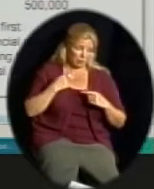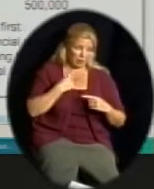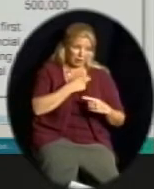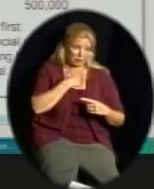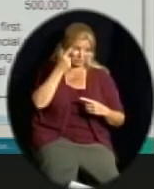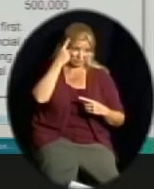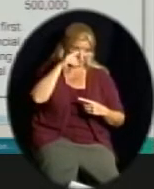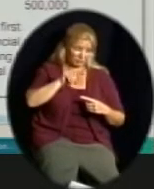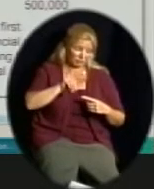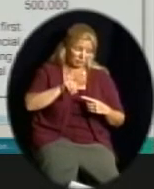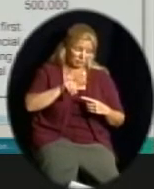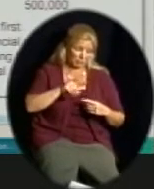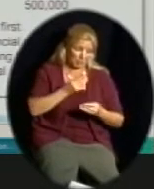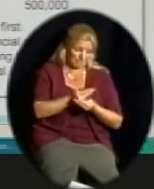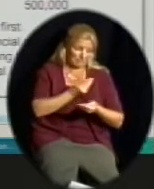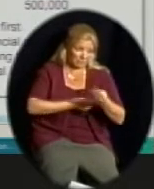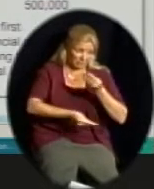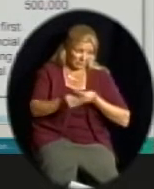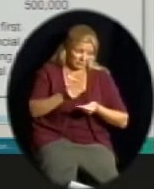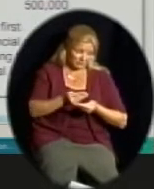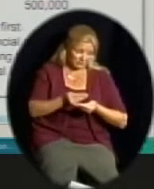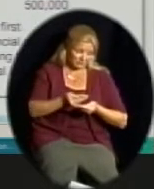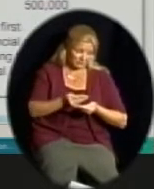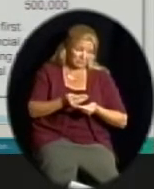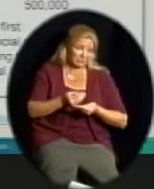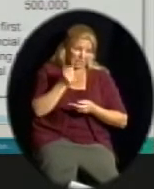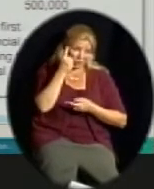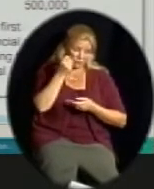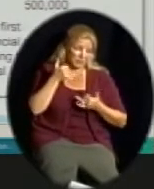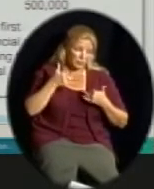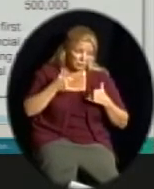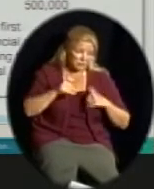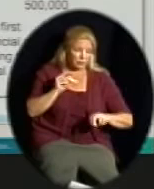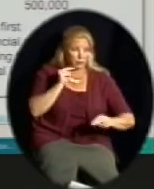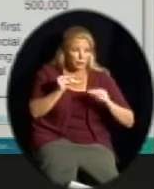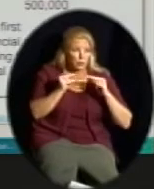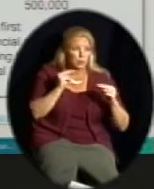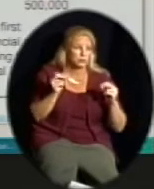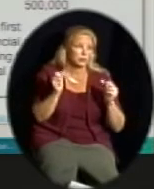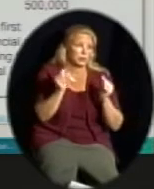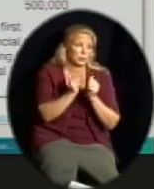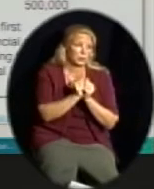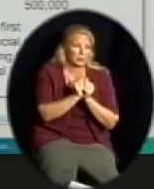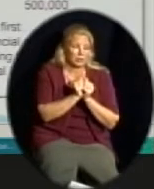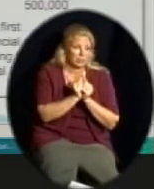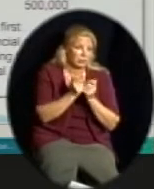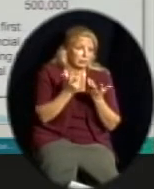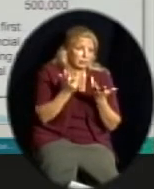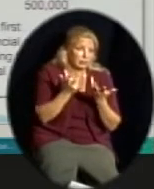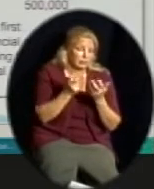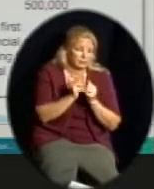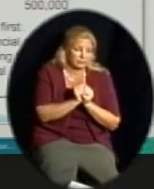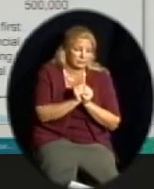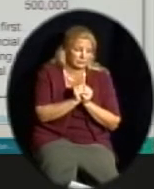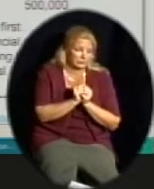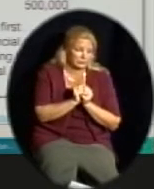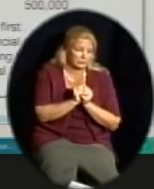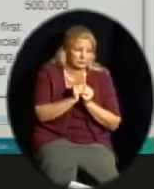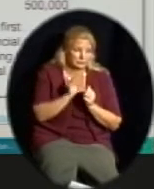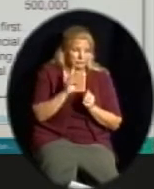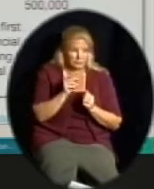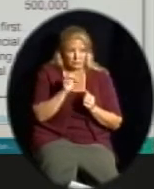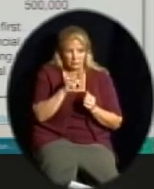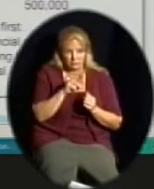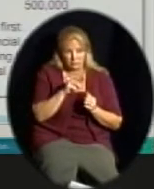All suggested, we are still in negotiations with the bargaining unit to arrive at the salaries, and